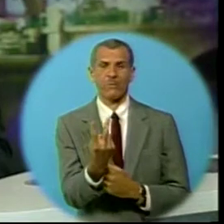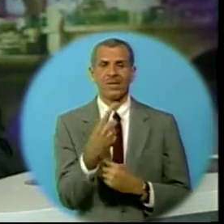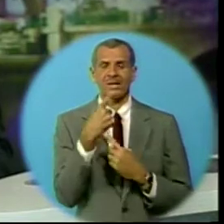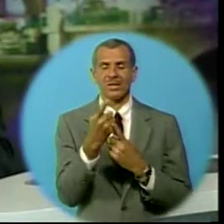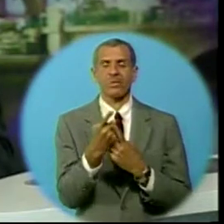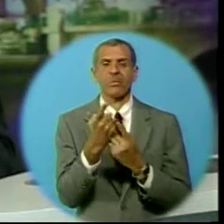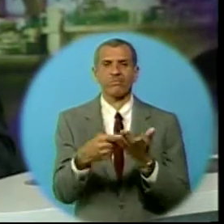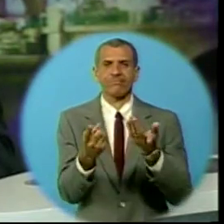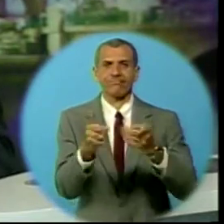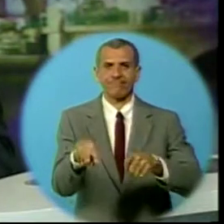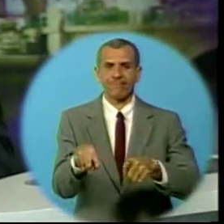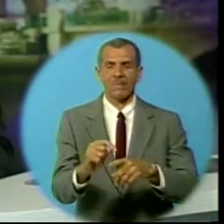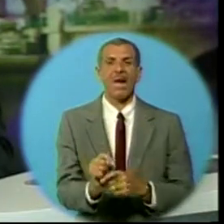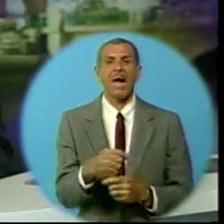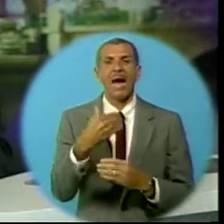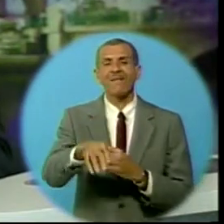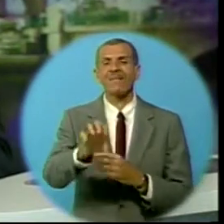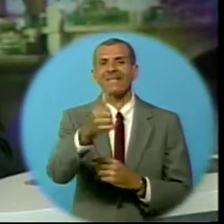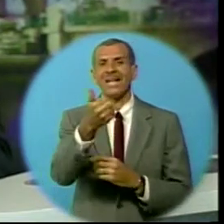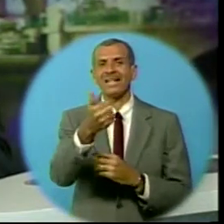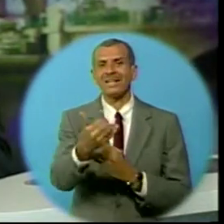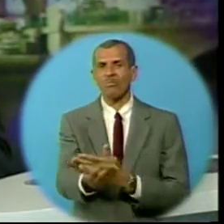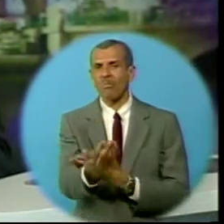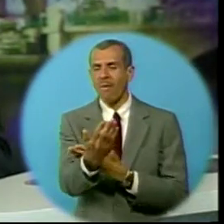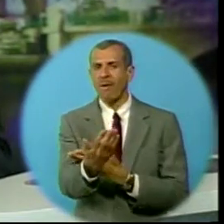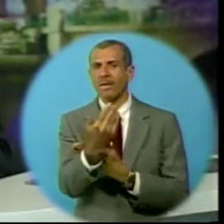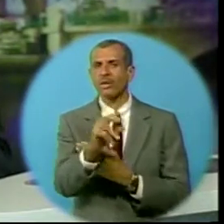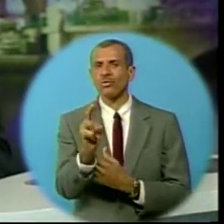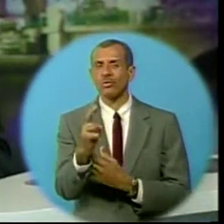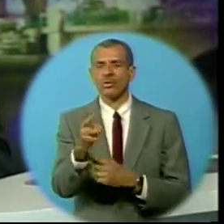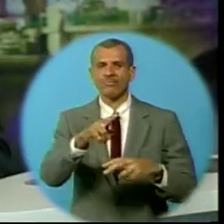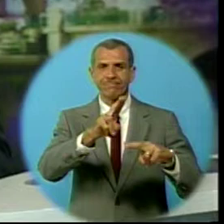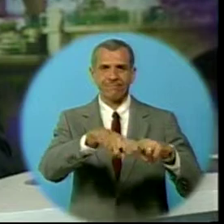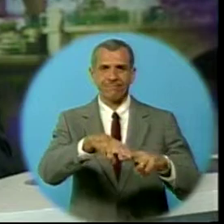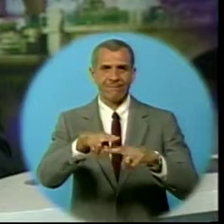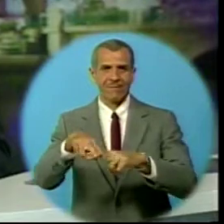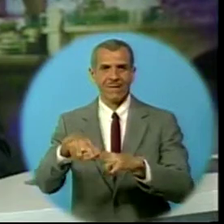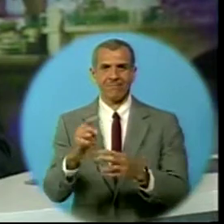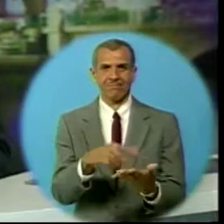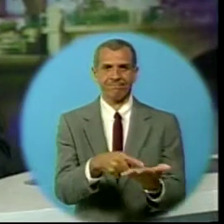the outcome. Just after 10 this morning, the two sides sat down at the